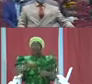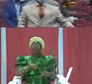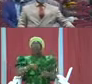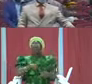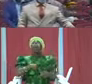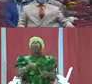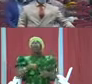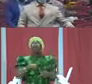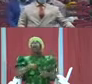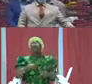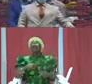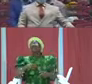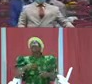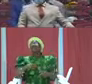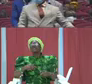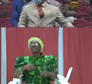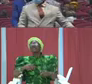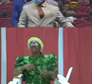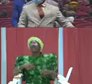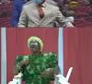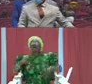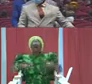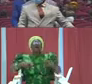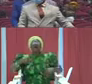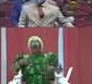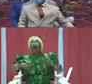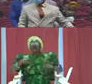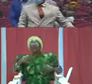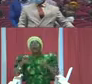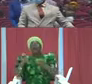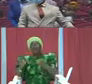offering, and then we'll say the closing prayer.